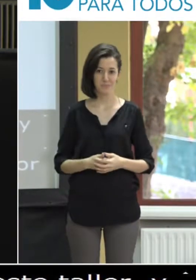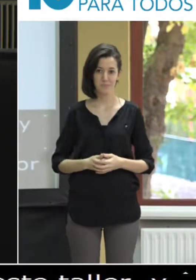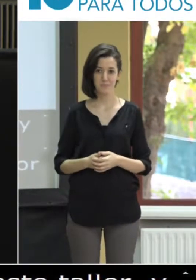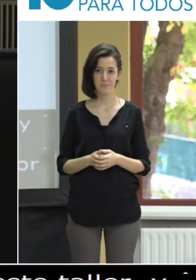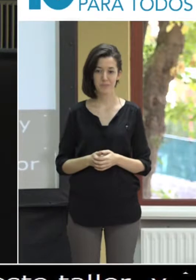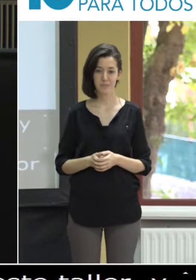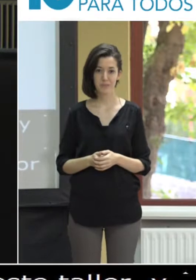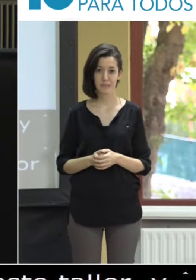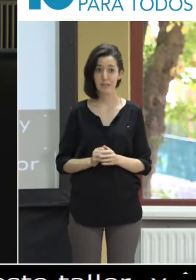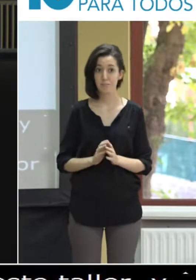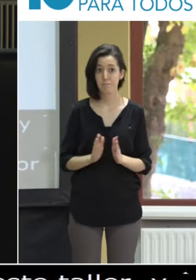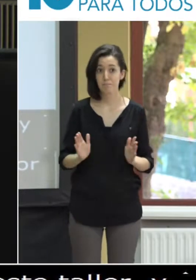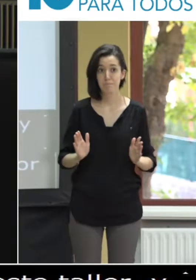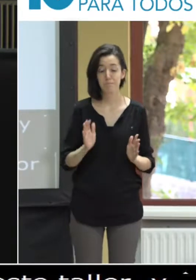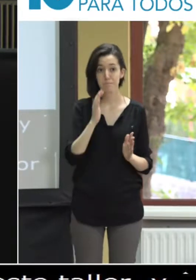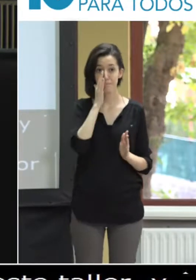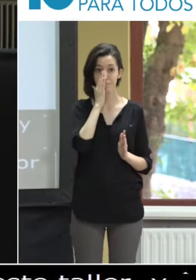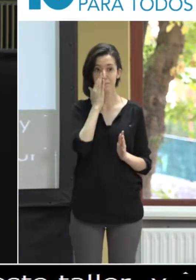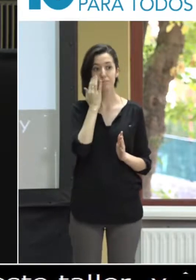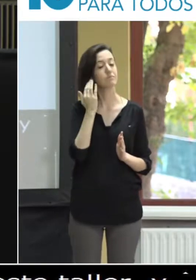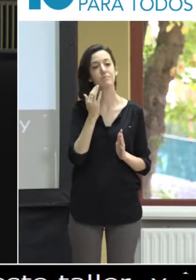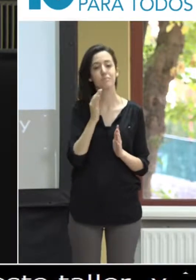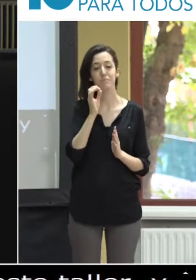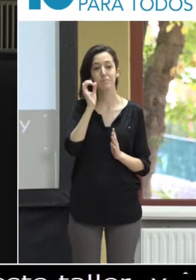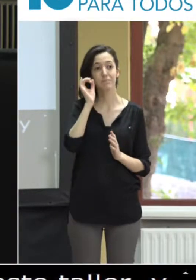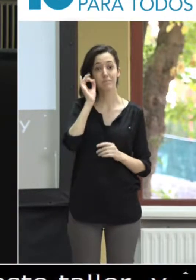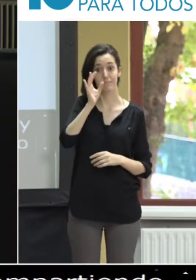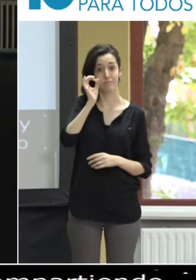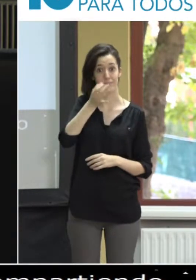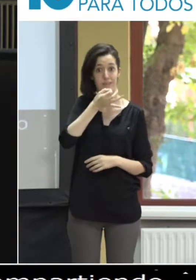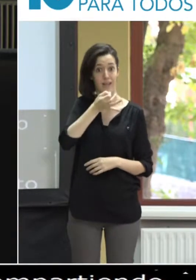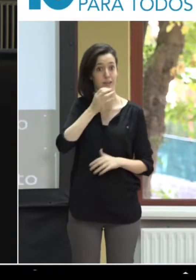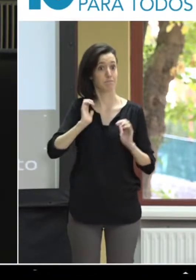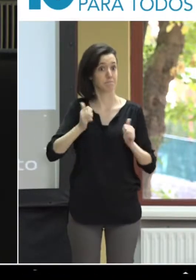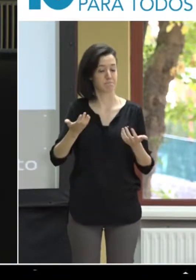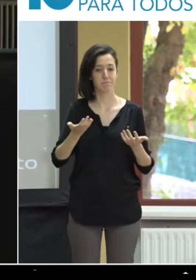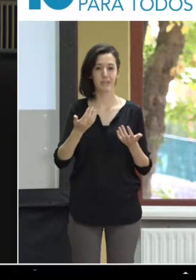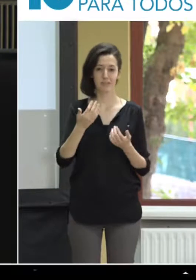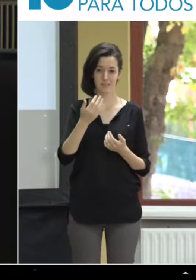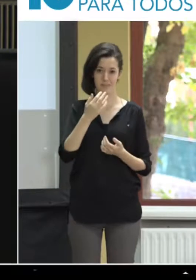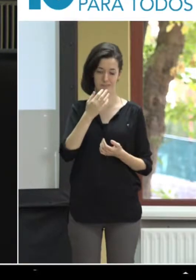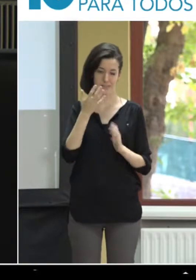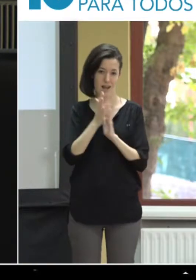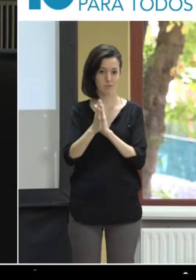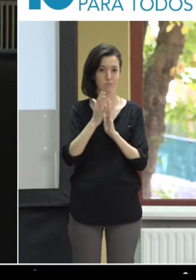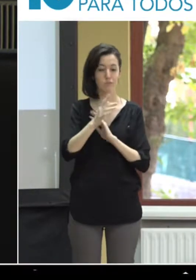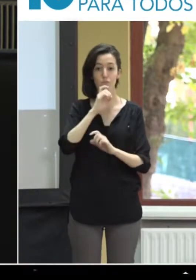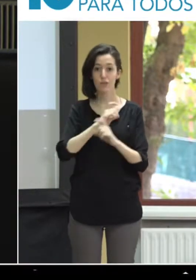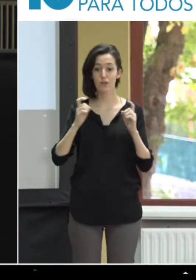workshop with us. In order to start my presentation, I'd like to explain